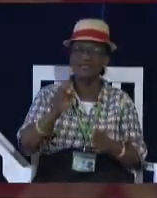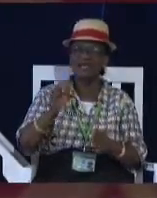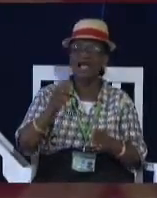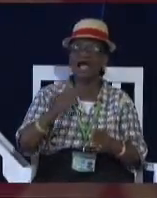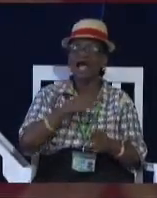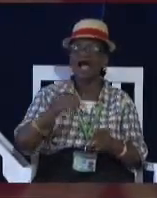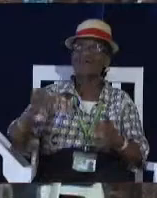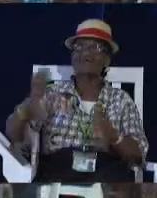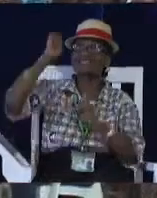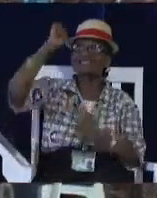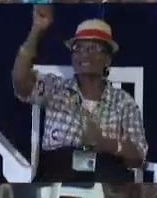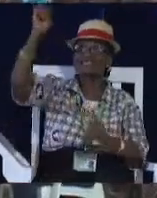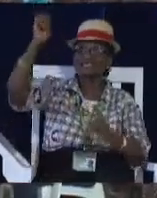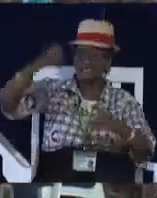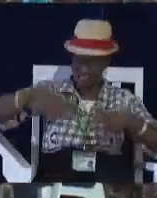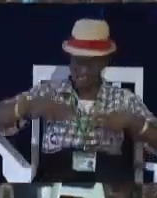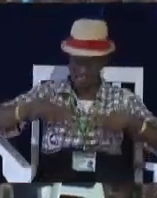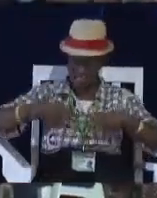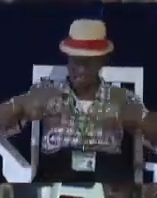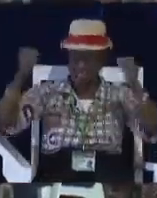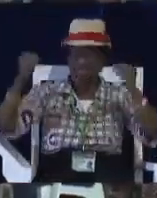all.